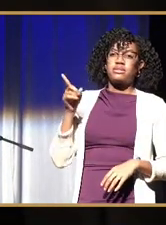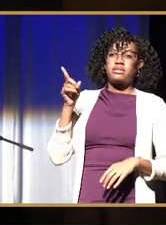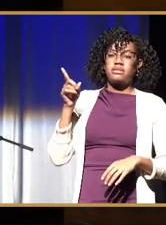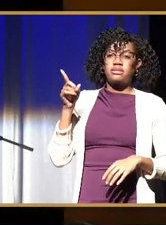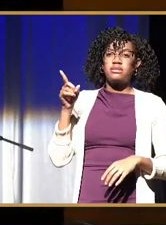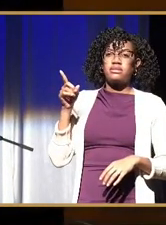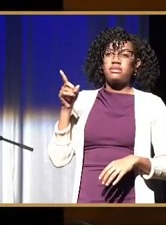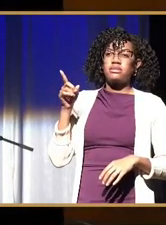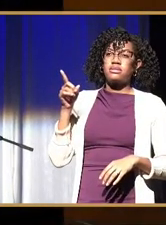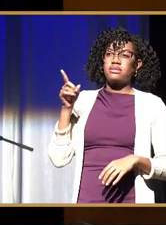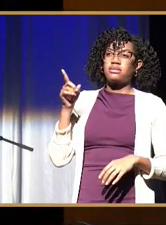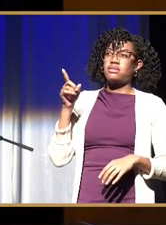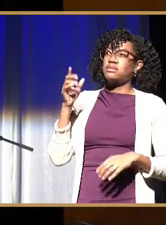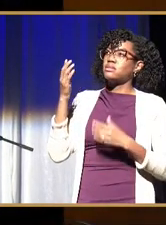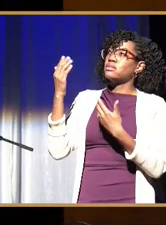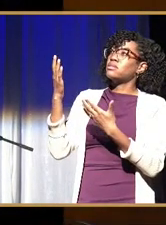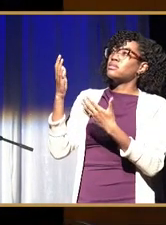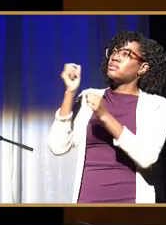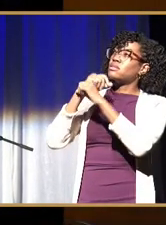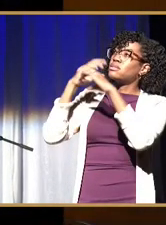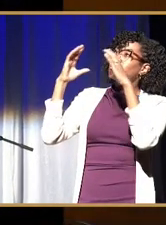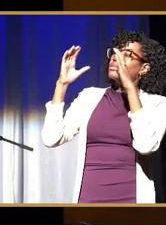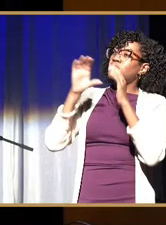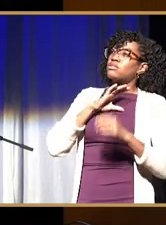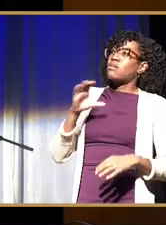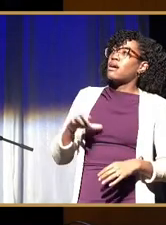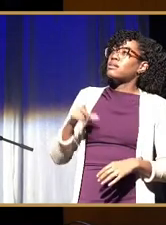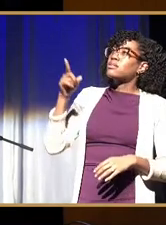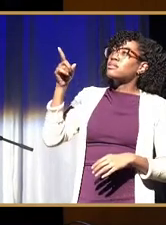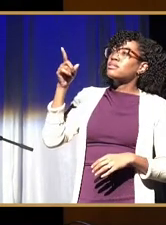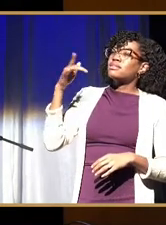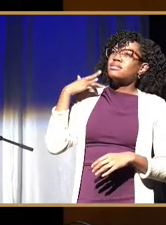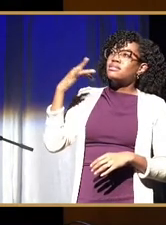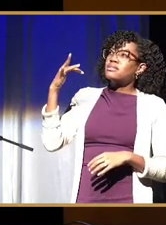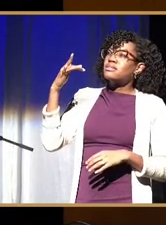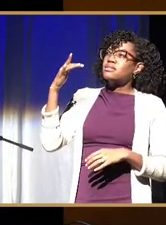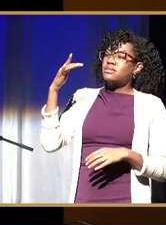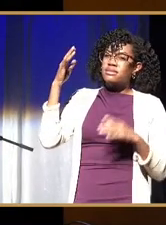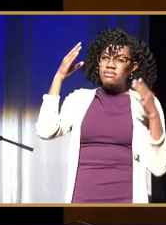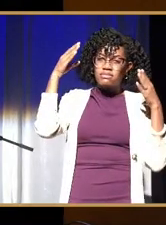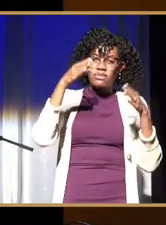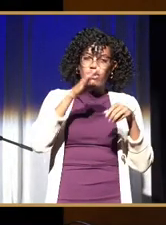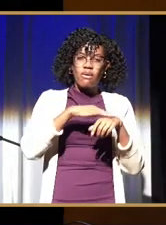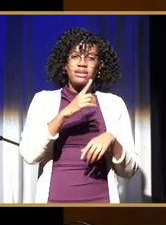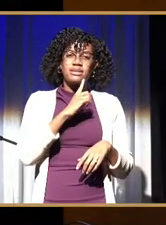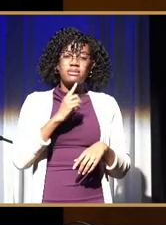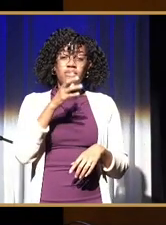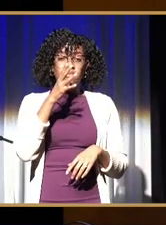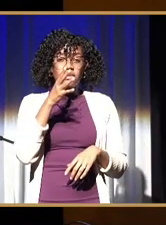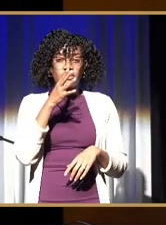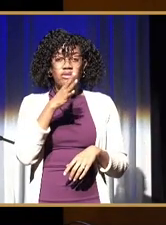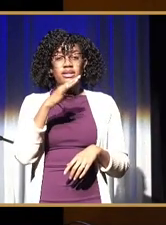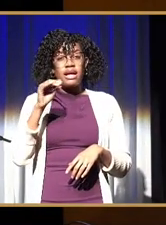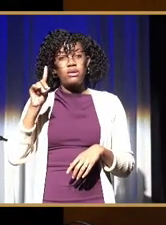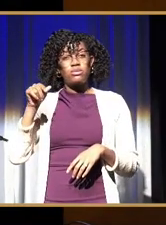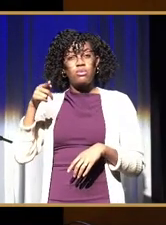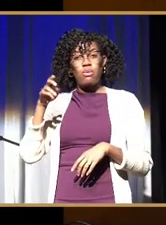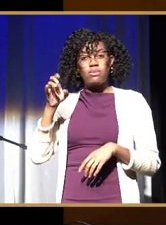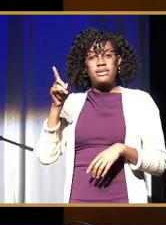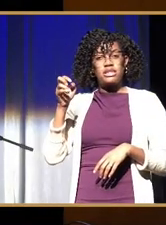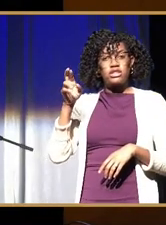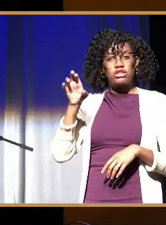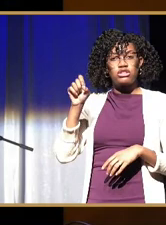An image of Christ that speaks to single mothers, but also to dope dealers.